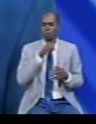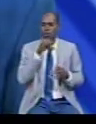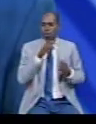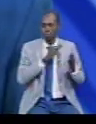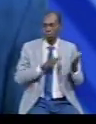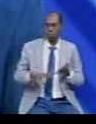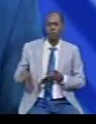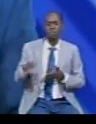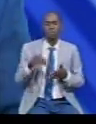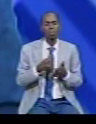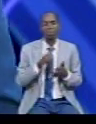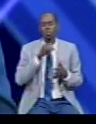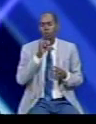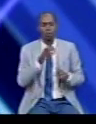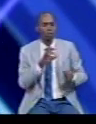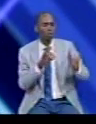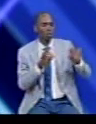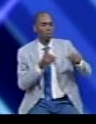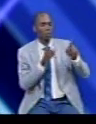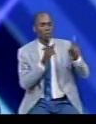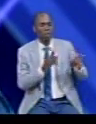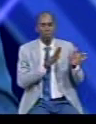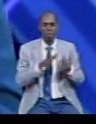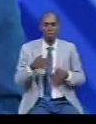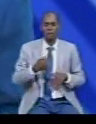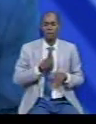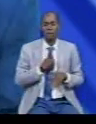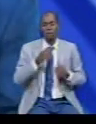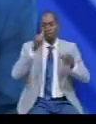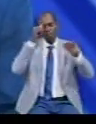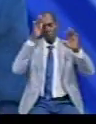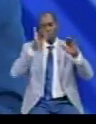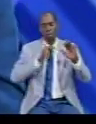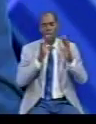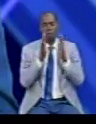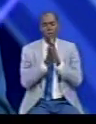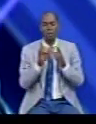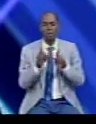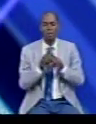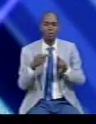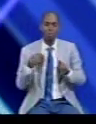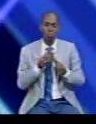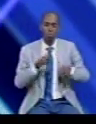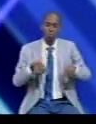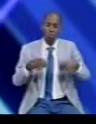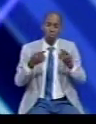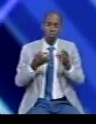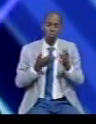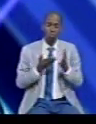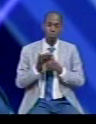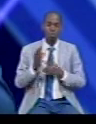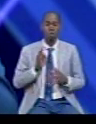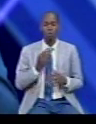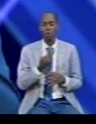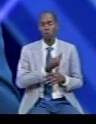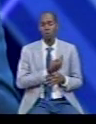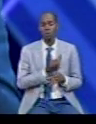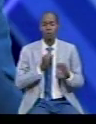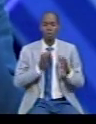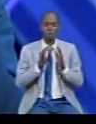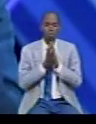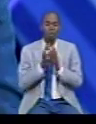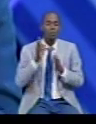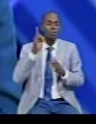another person. Father, as we go, I pray, Father, that through us, you